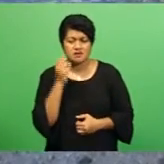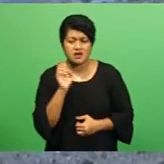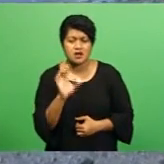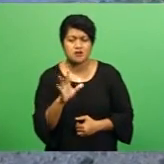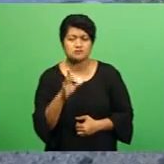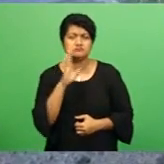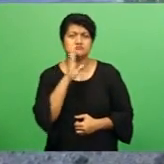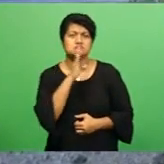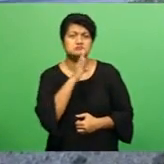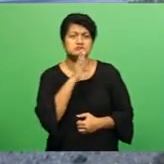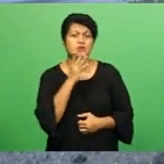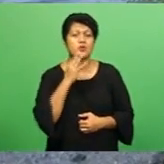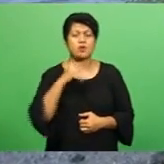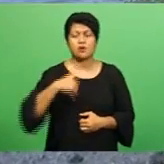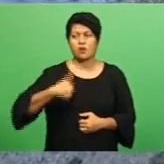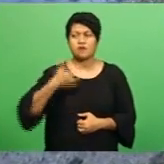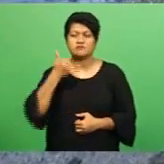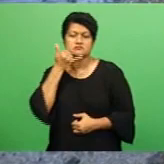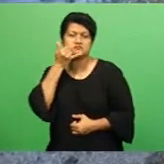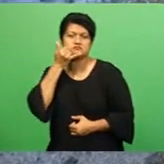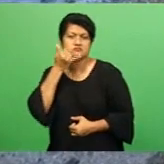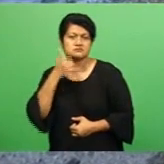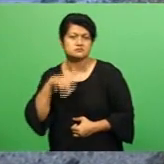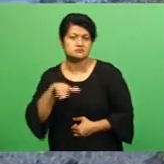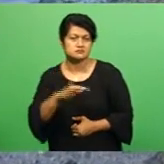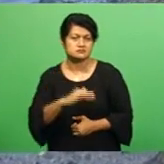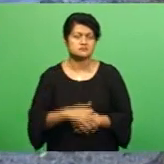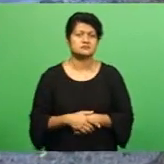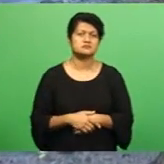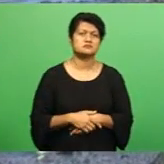was missing when his wife called them.